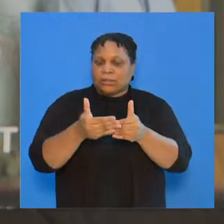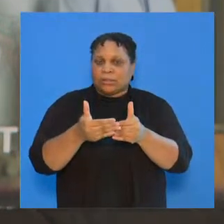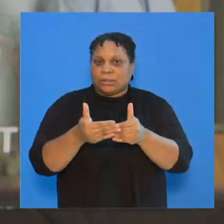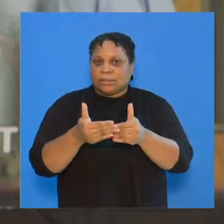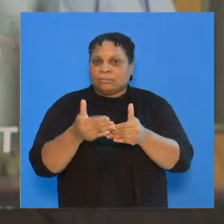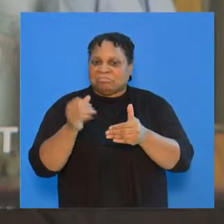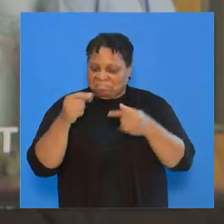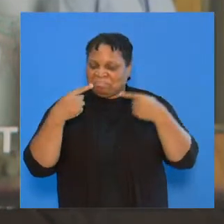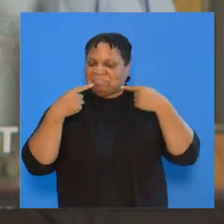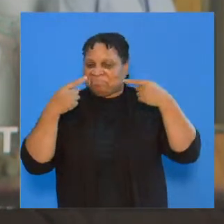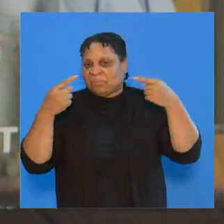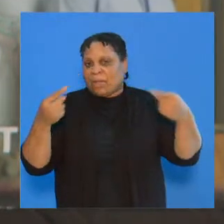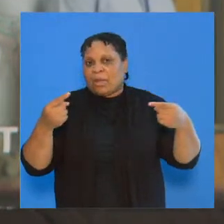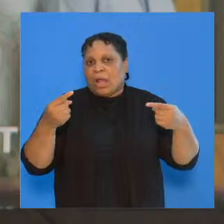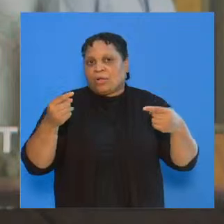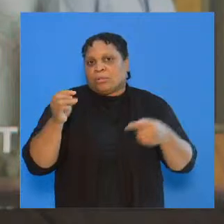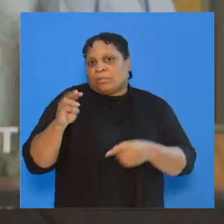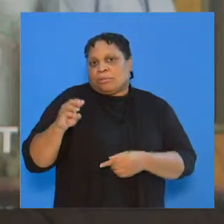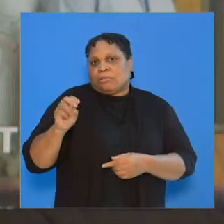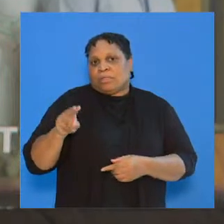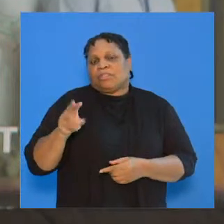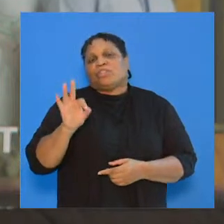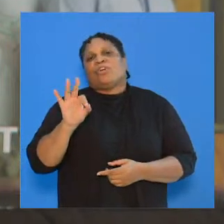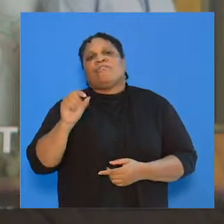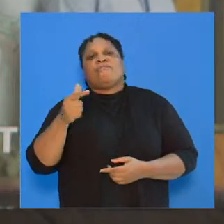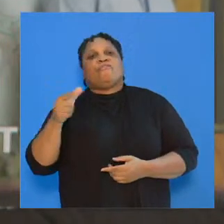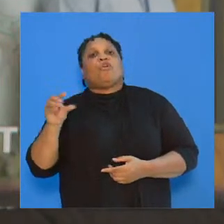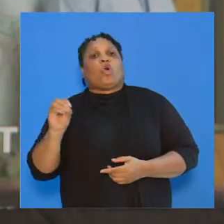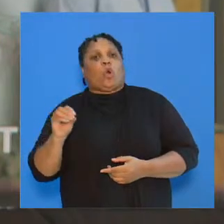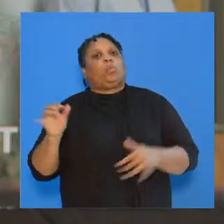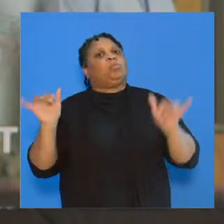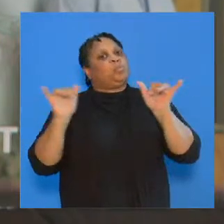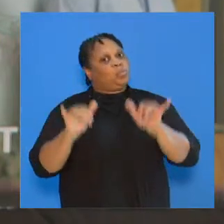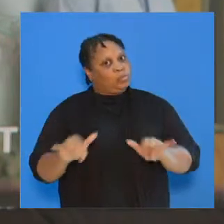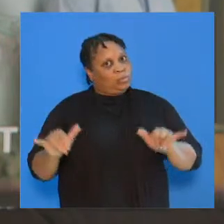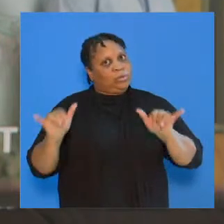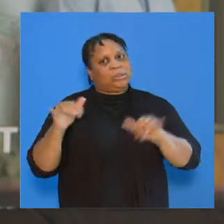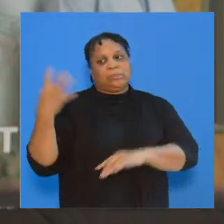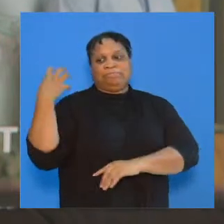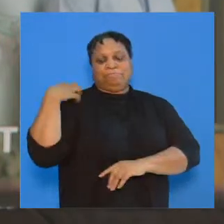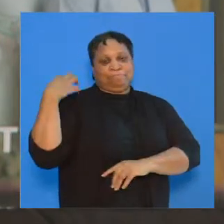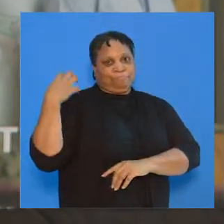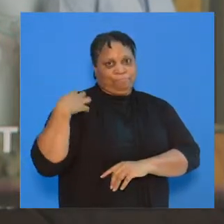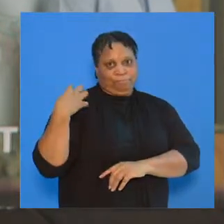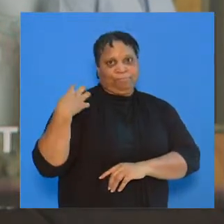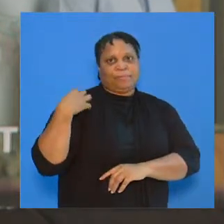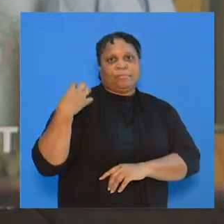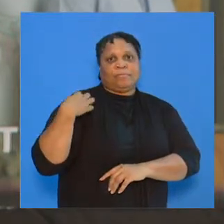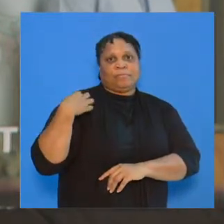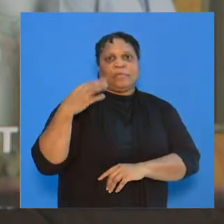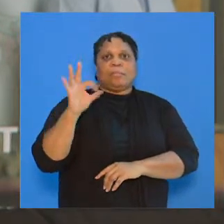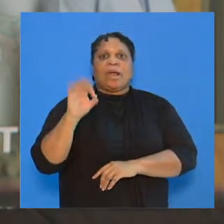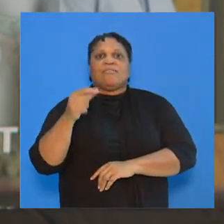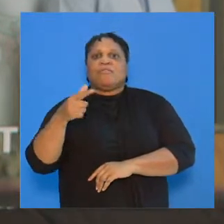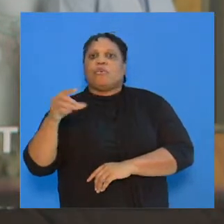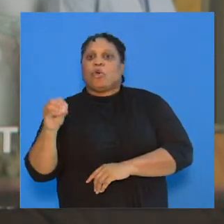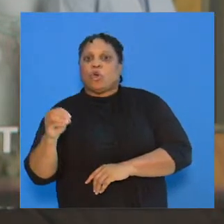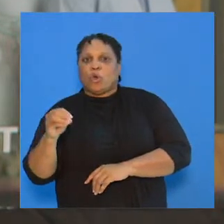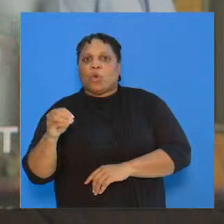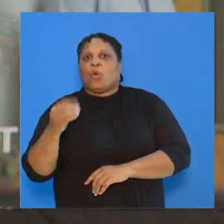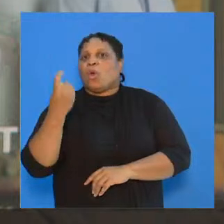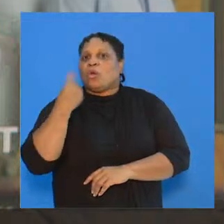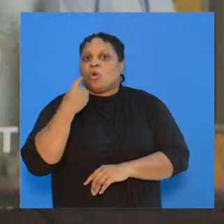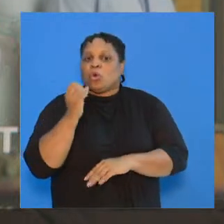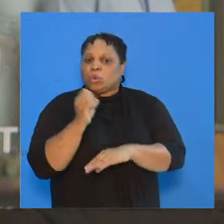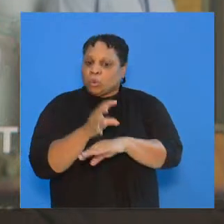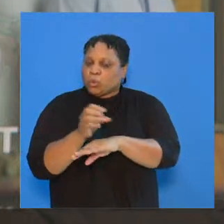was announced by Minister Levita Fogo and continues to be led by Minister Levita Fogo. And there is current consultation which is